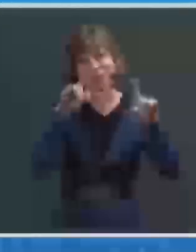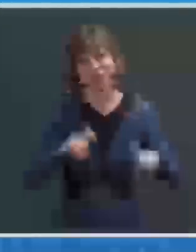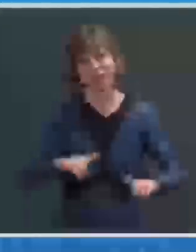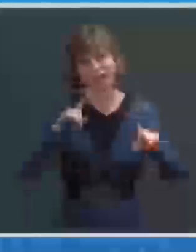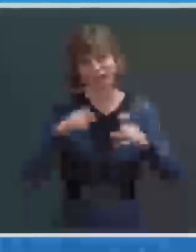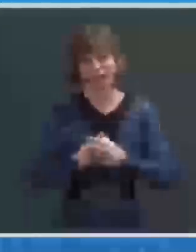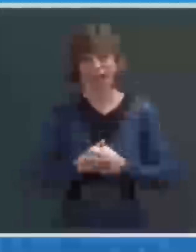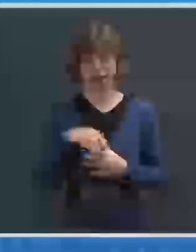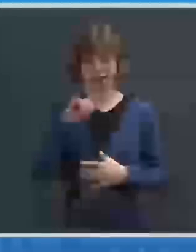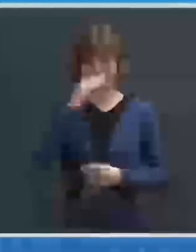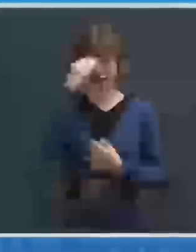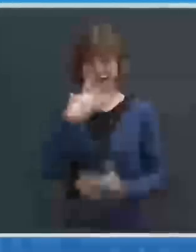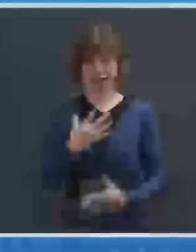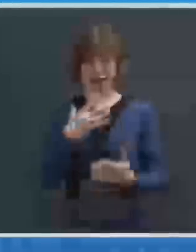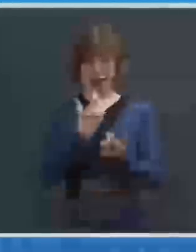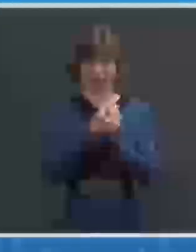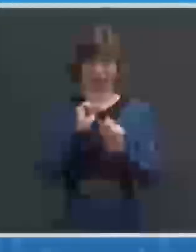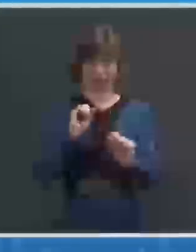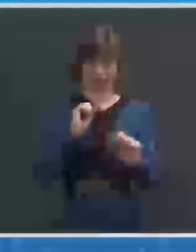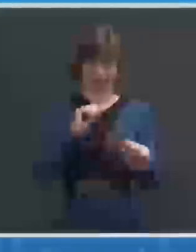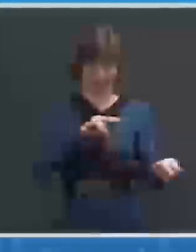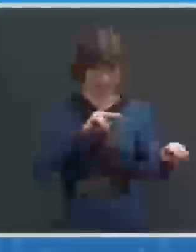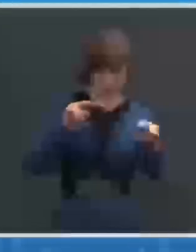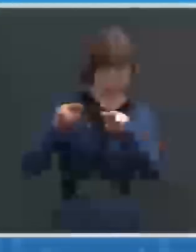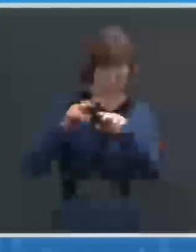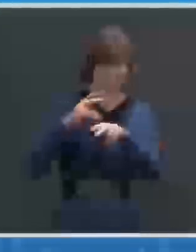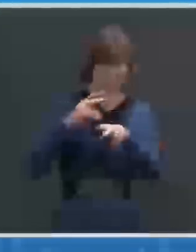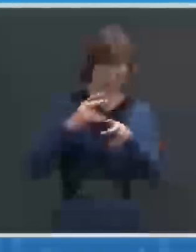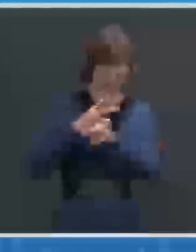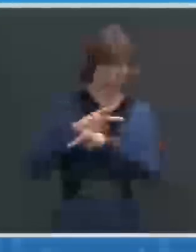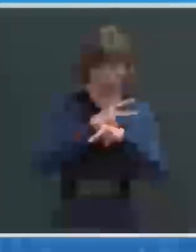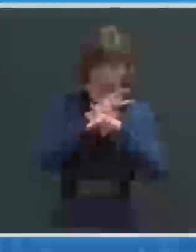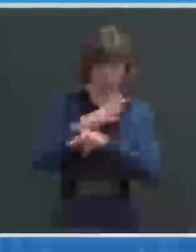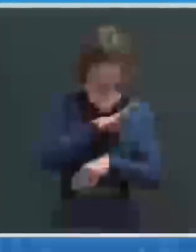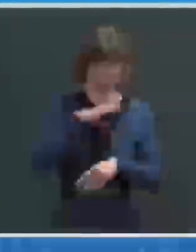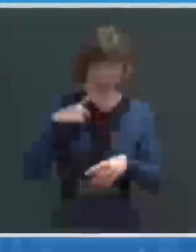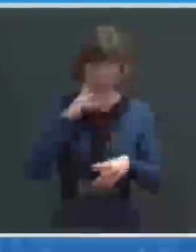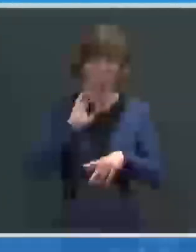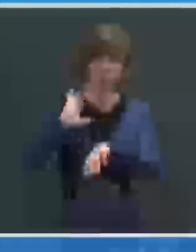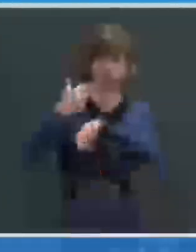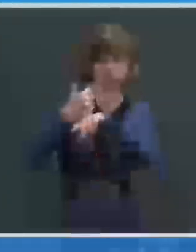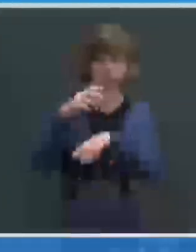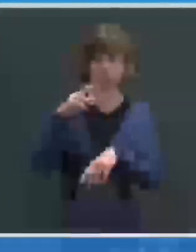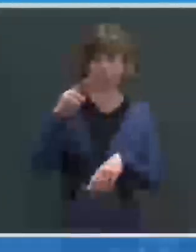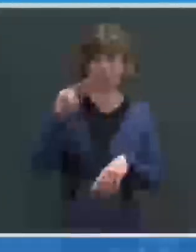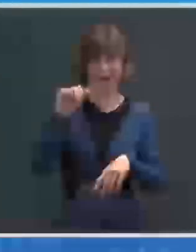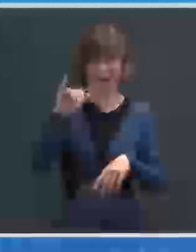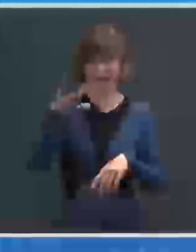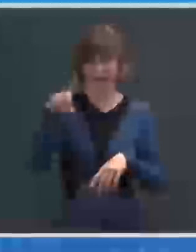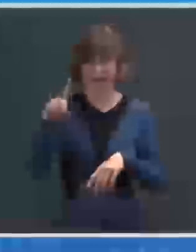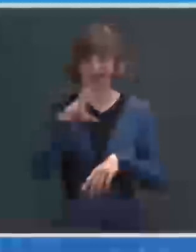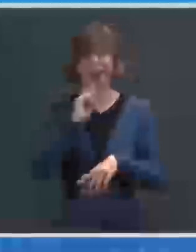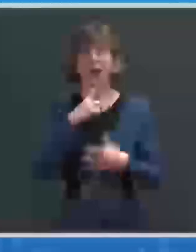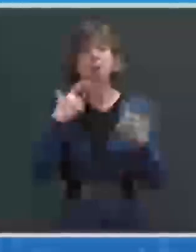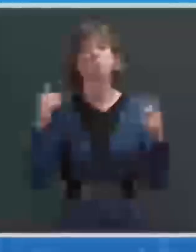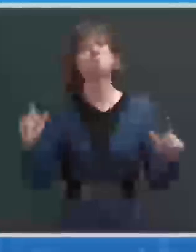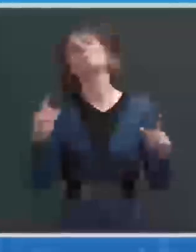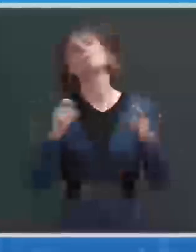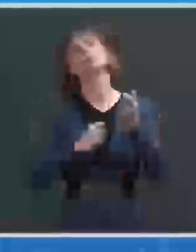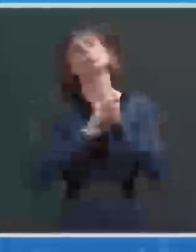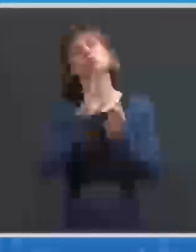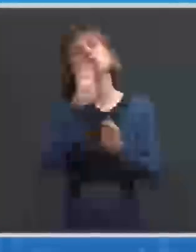Safety Monitoring Board was established by NIAID, and there was extensive support from BARDA at ASPR